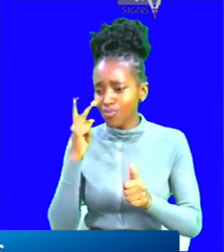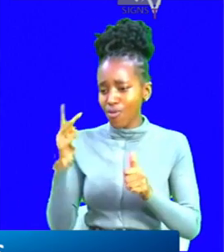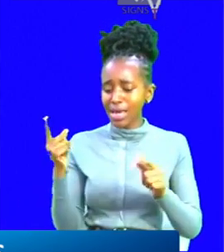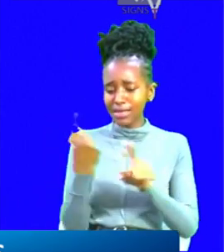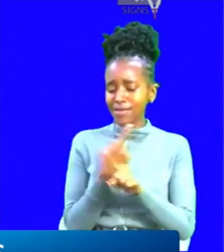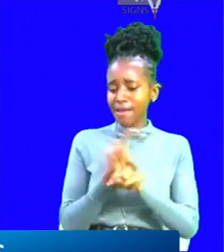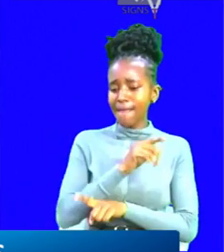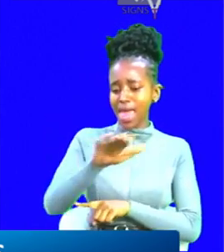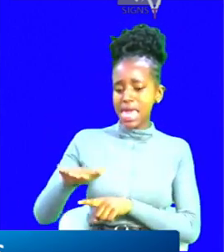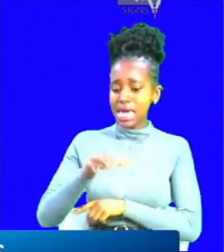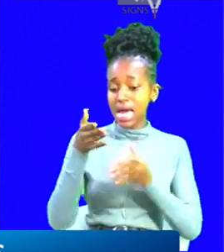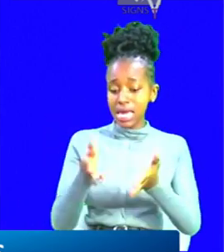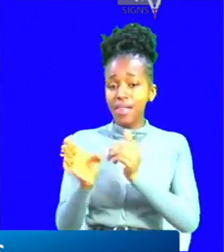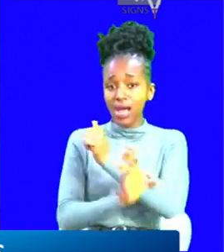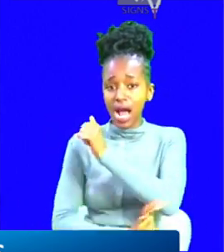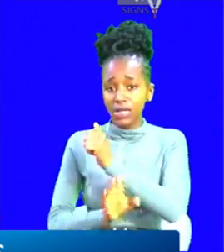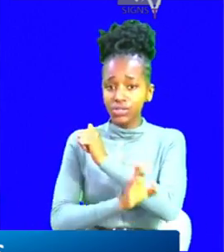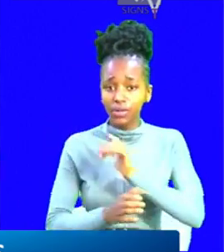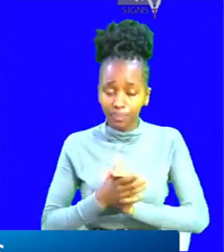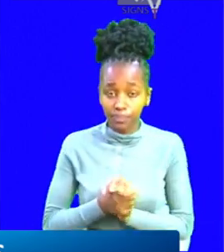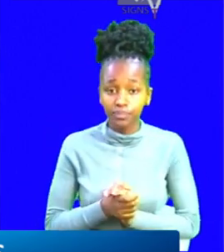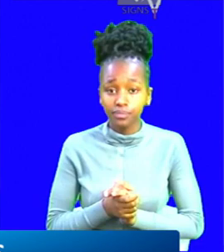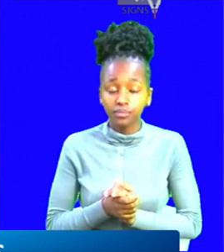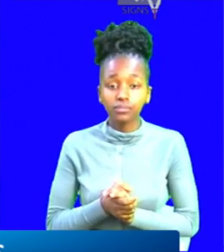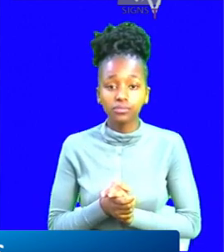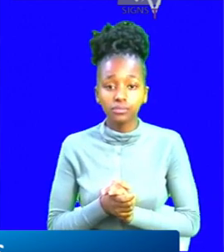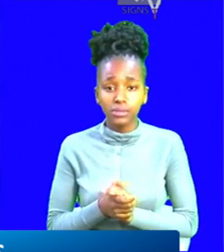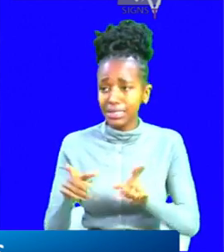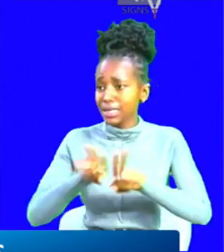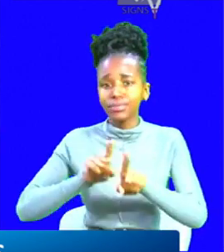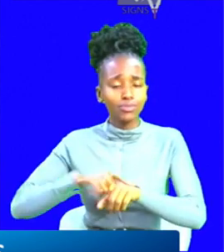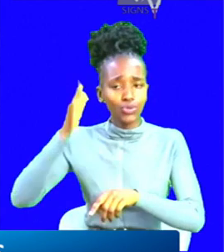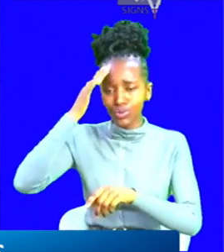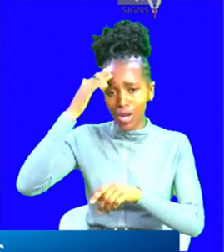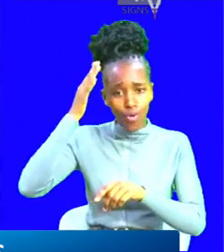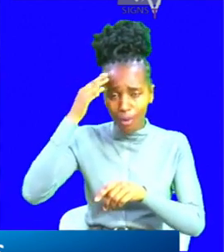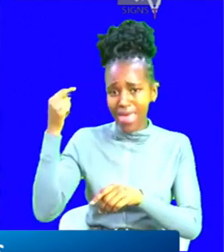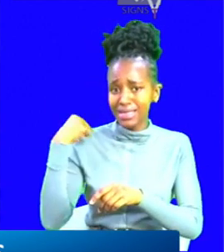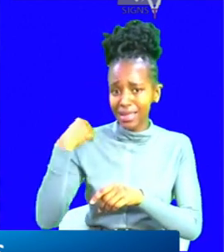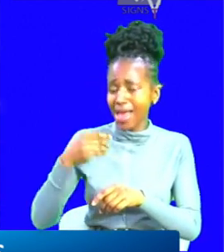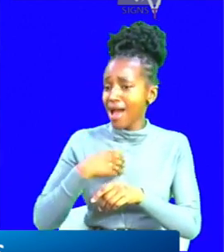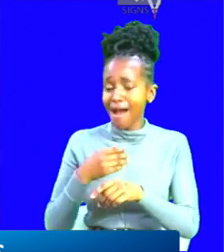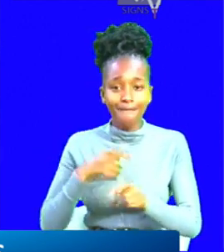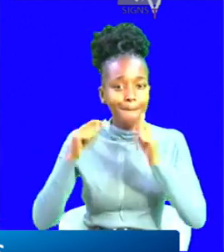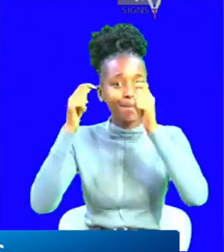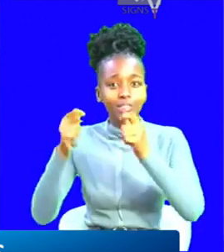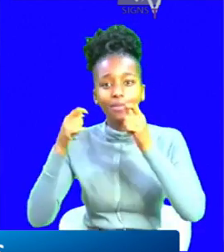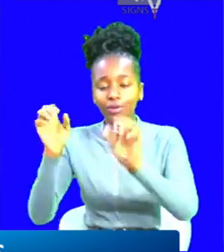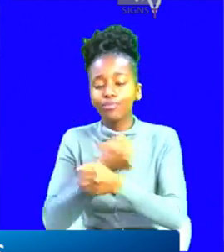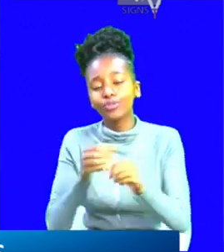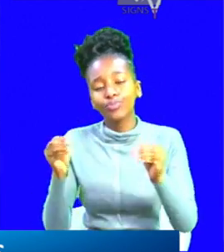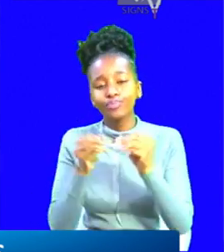country. Given the circumstances of the week and what is going on to happening today, we did not succeed meeting them face to